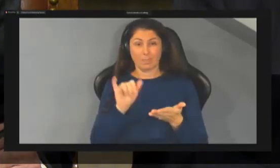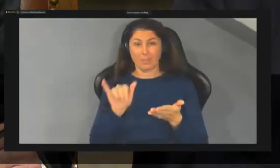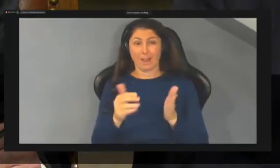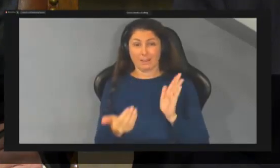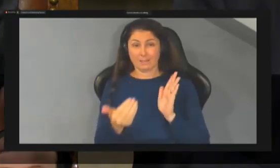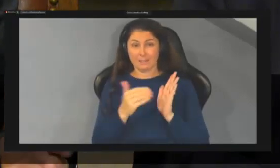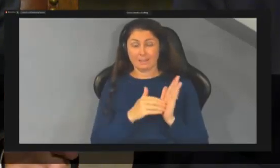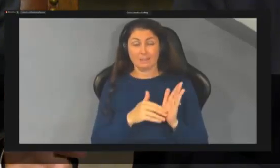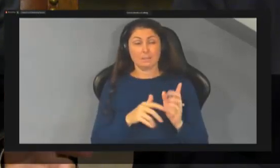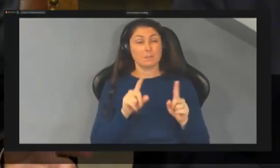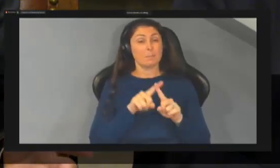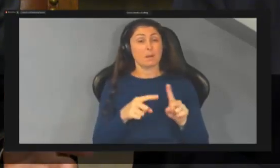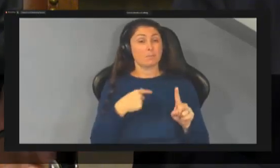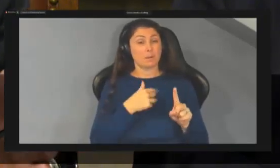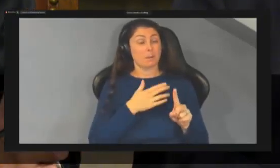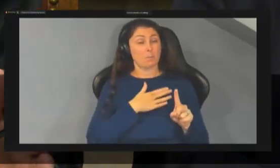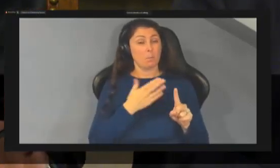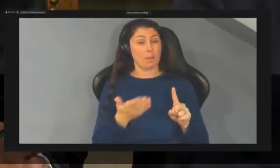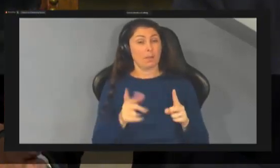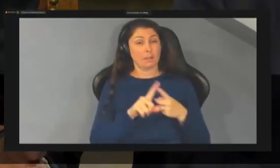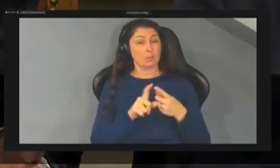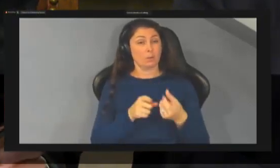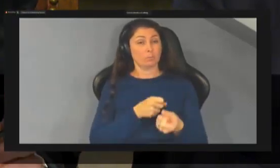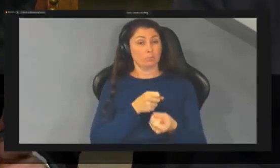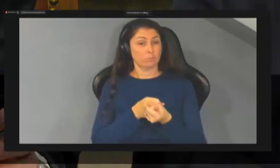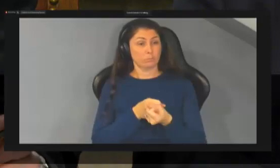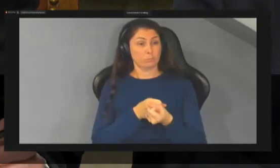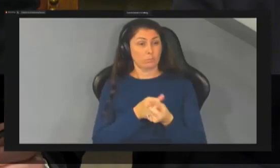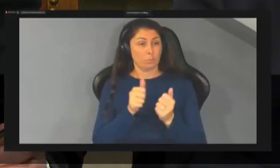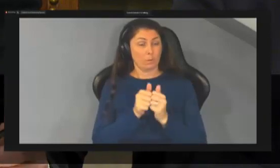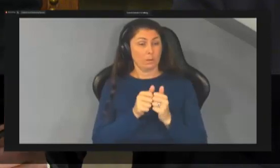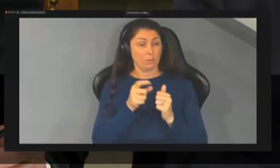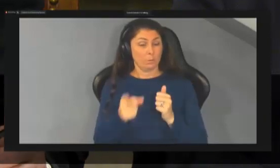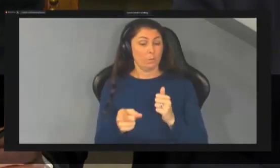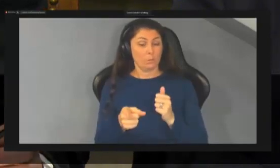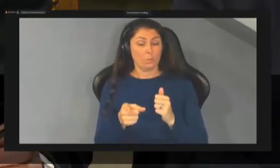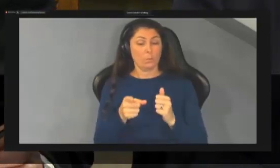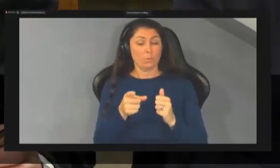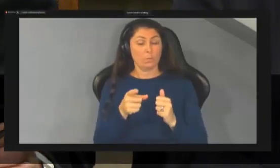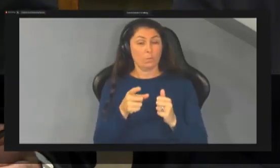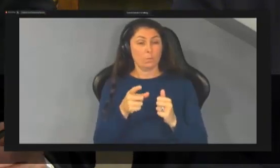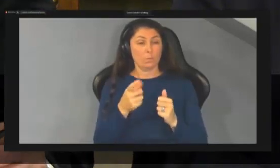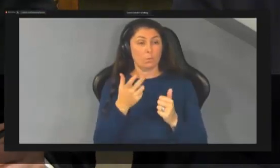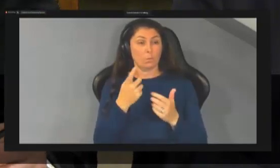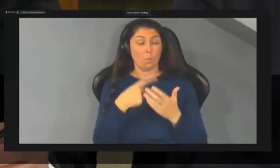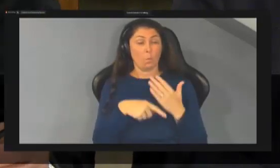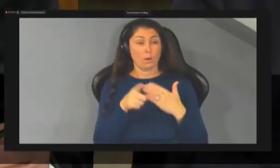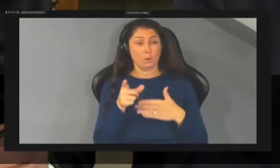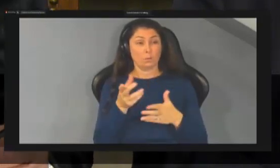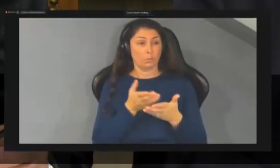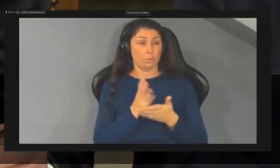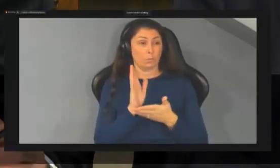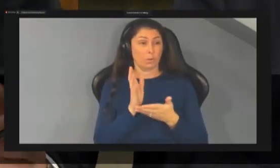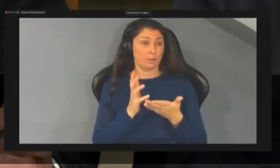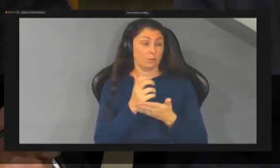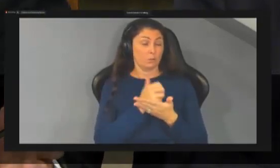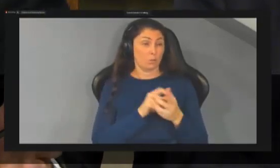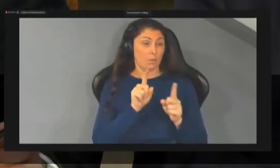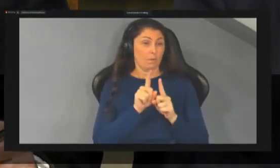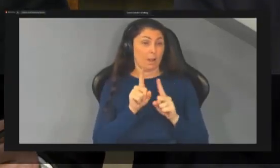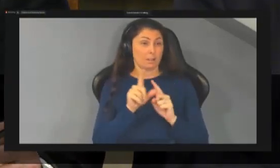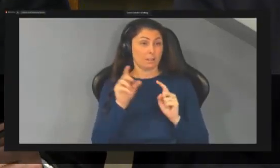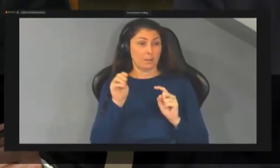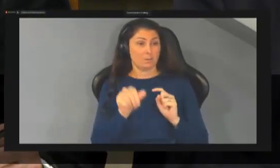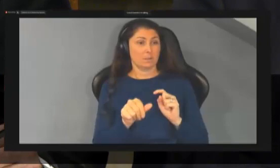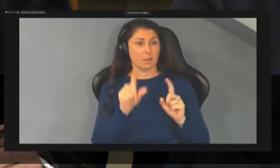But I'm willing to stand with you and for you in what you rightfully deserve as compensation. Boy, I hope I